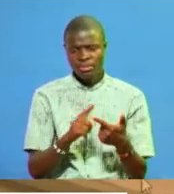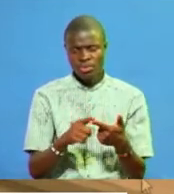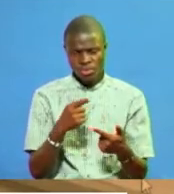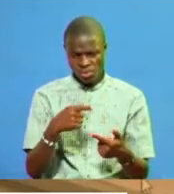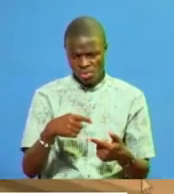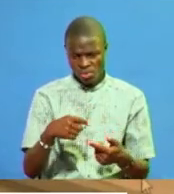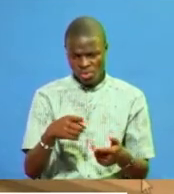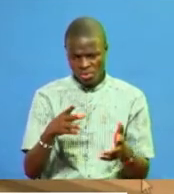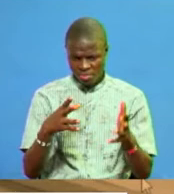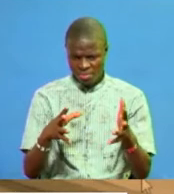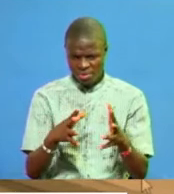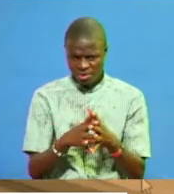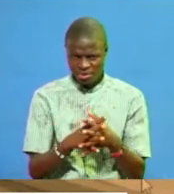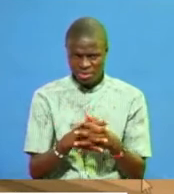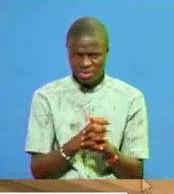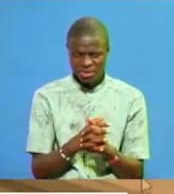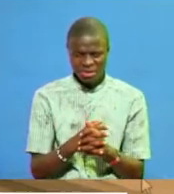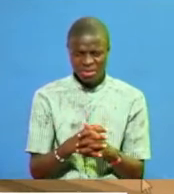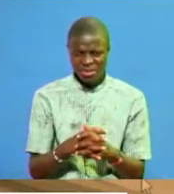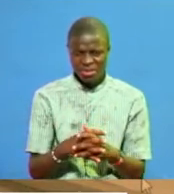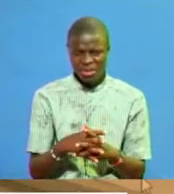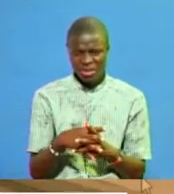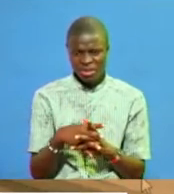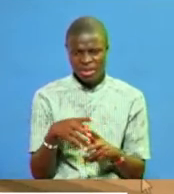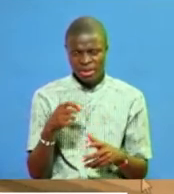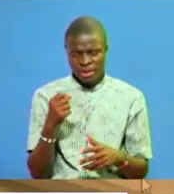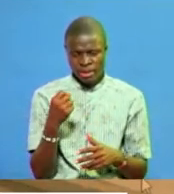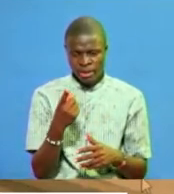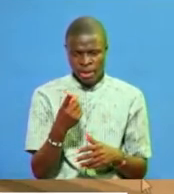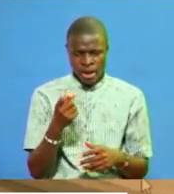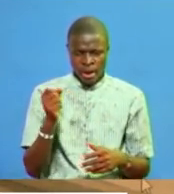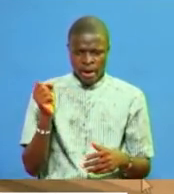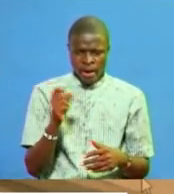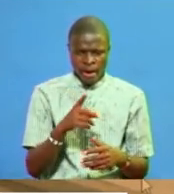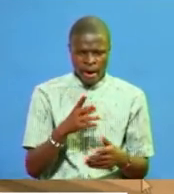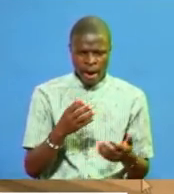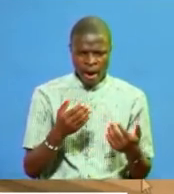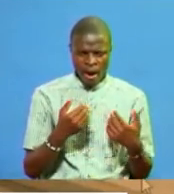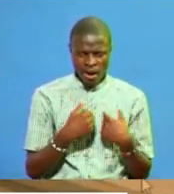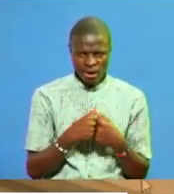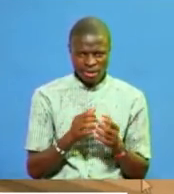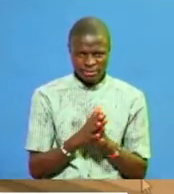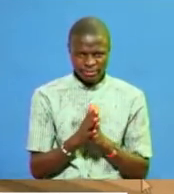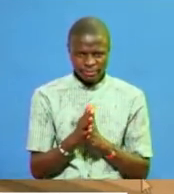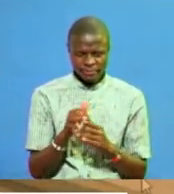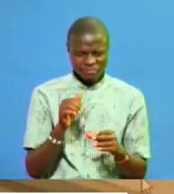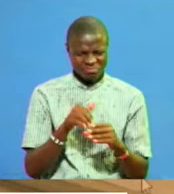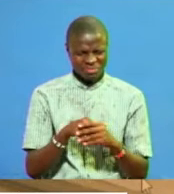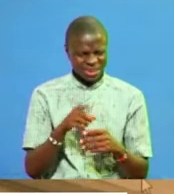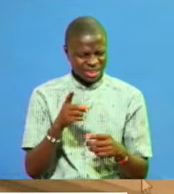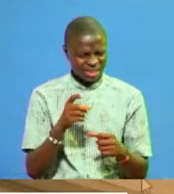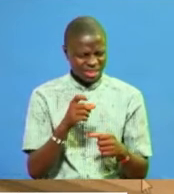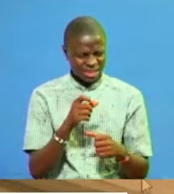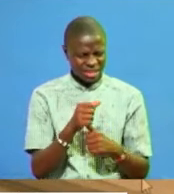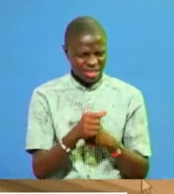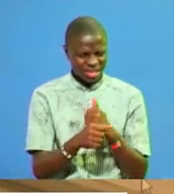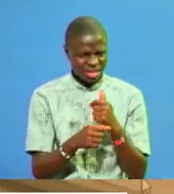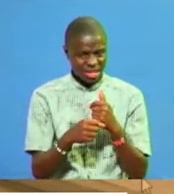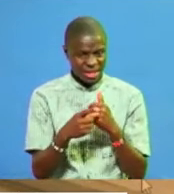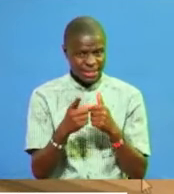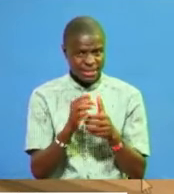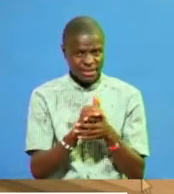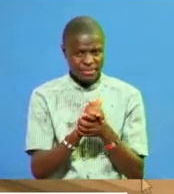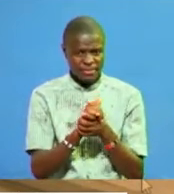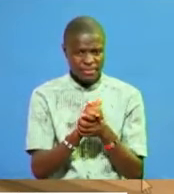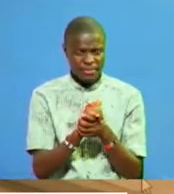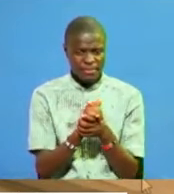network, then you have your own keys that enable you to buy transactions. And this is very important to the